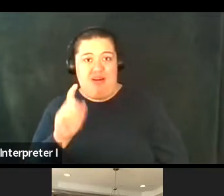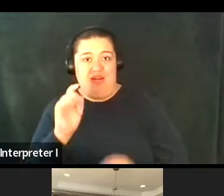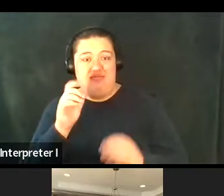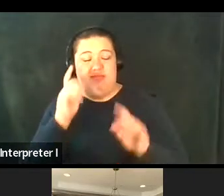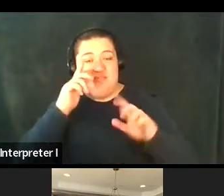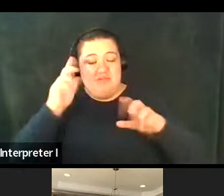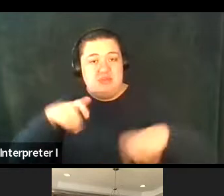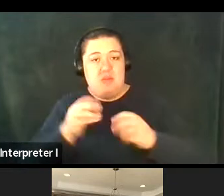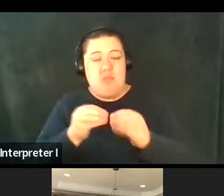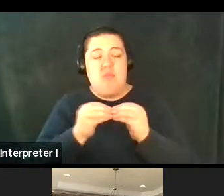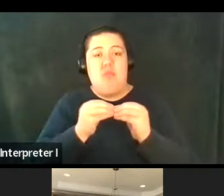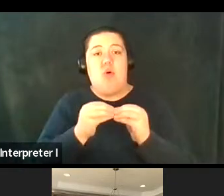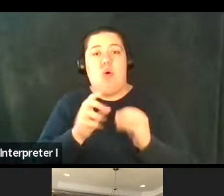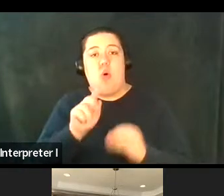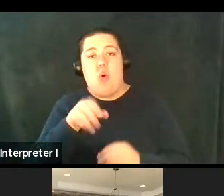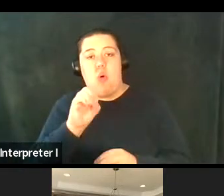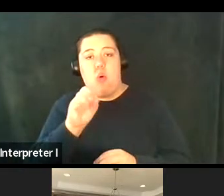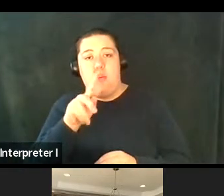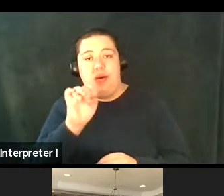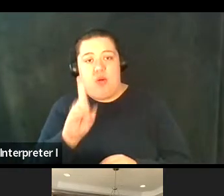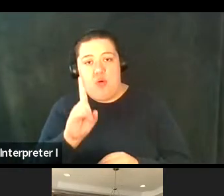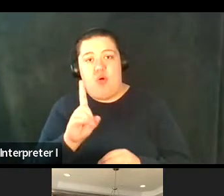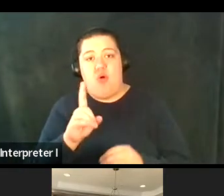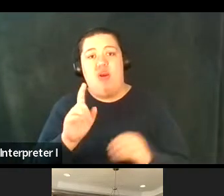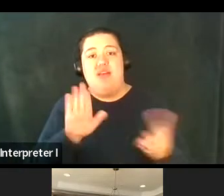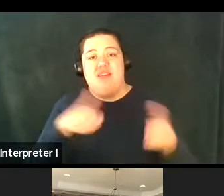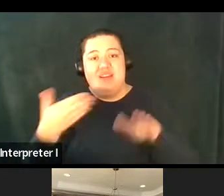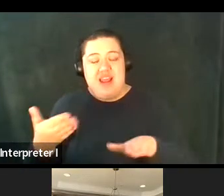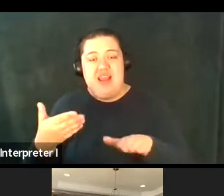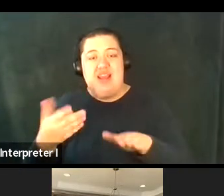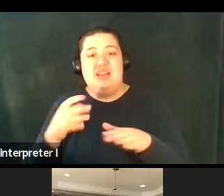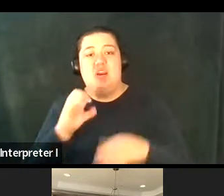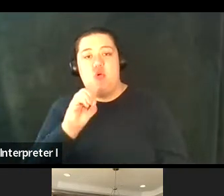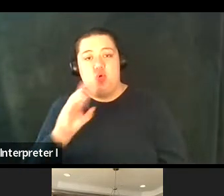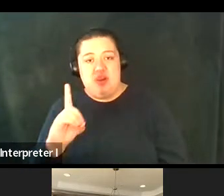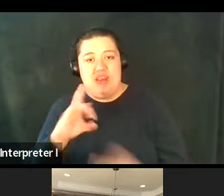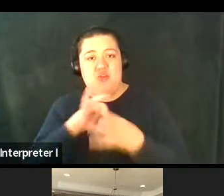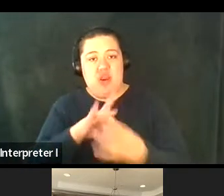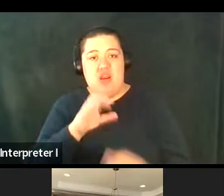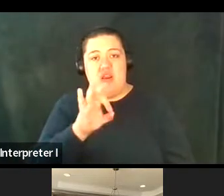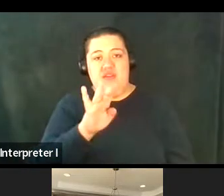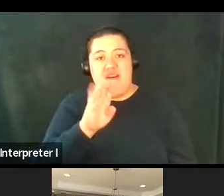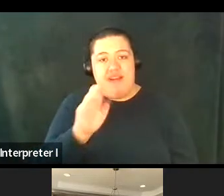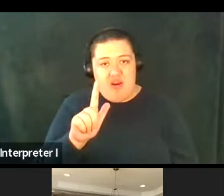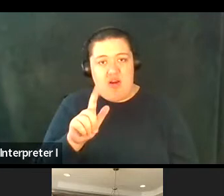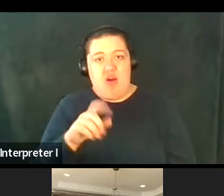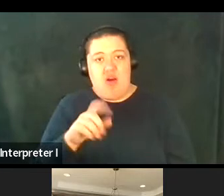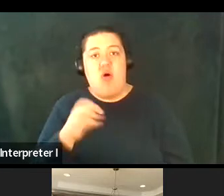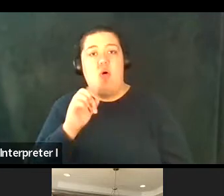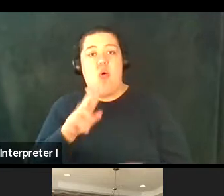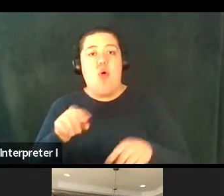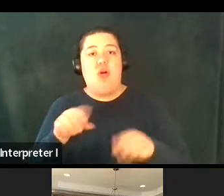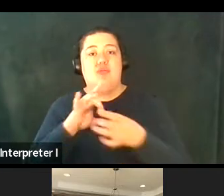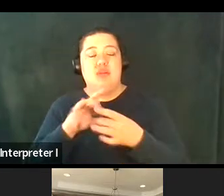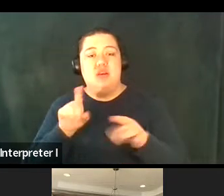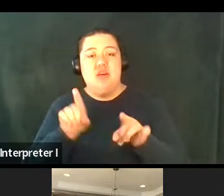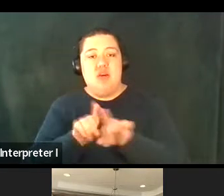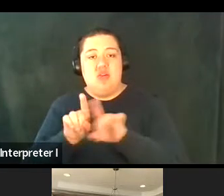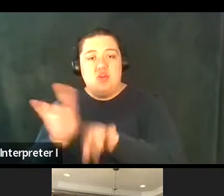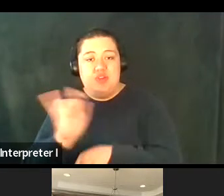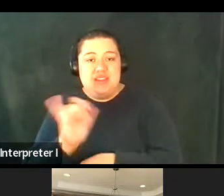90% of the opioid-related fatal overdoses in the past 3 years were linked to fentanyl or its analogs. We've had even